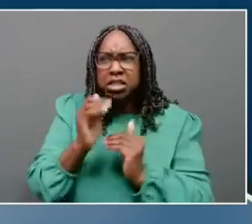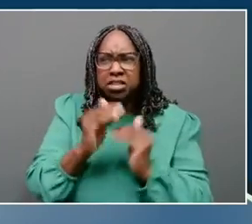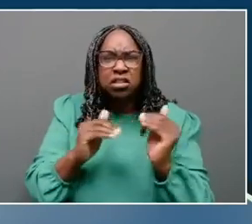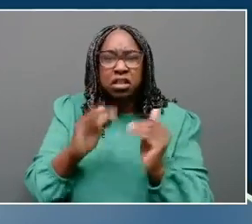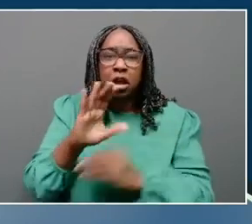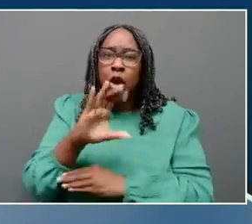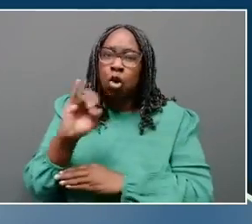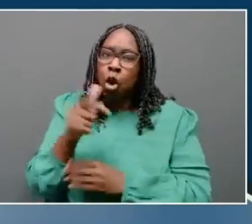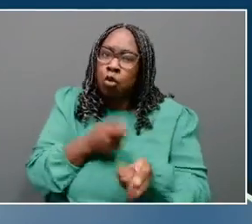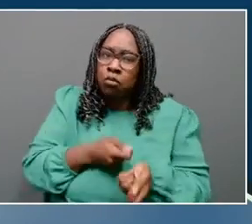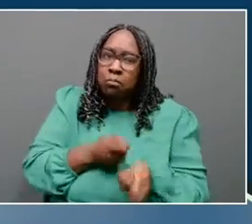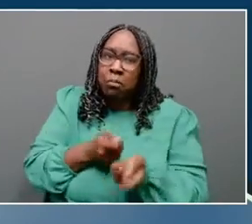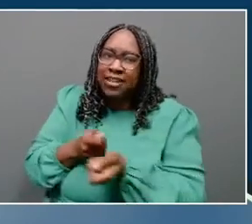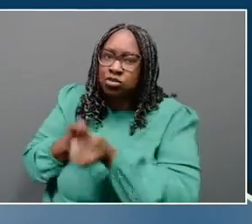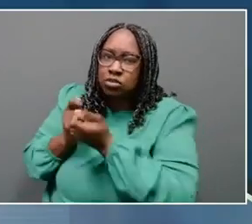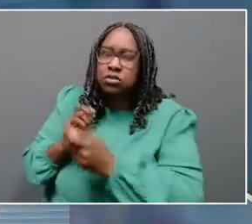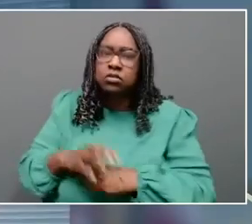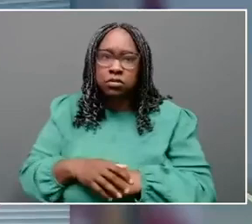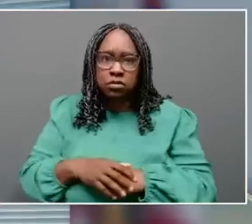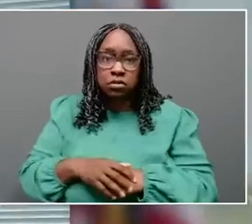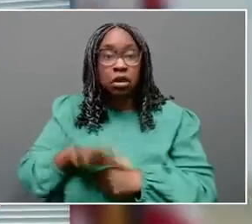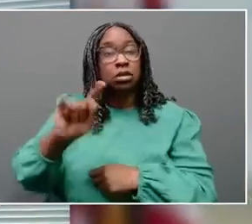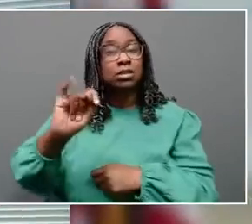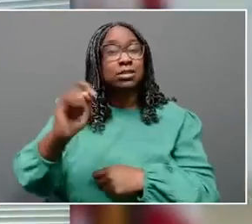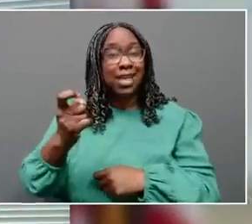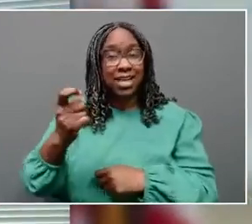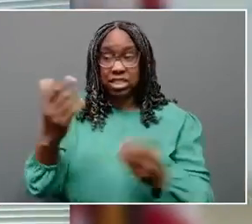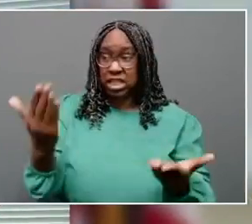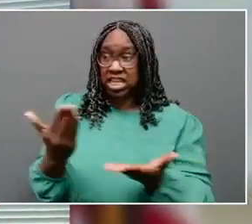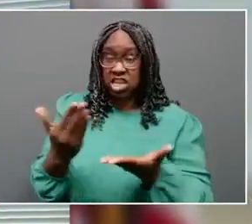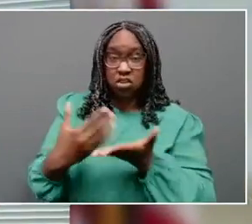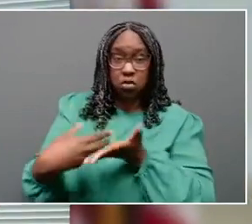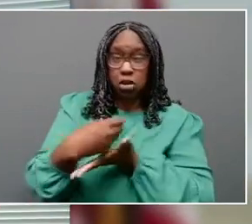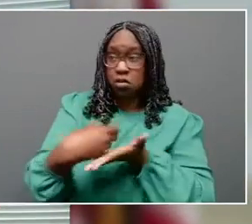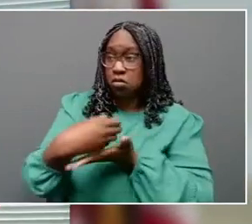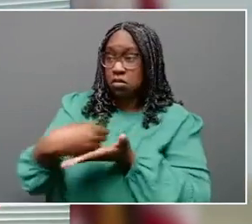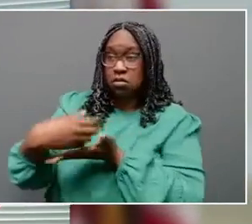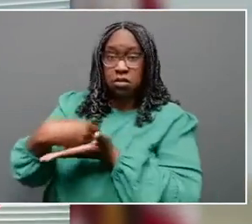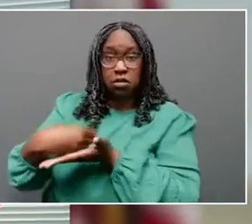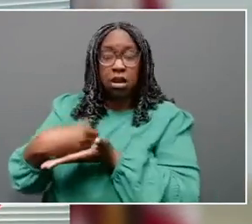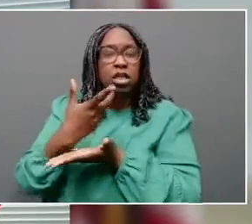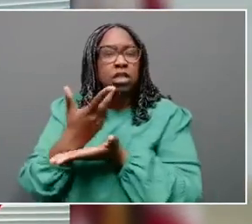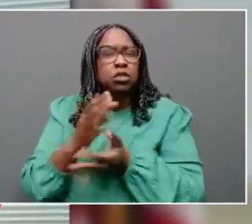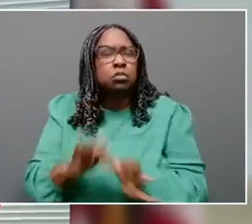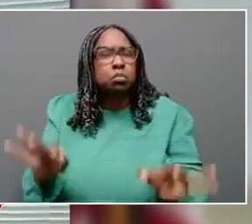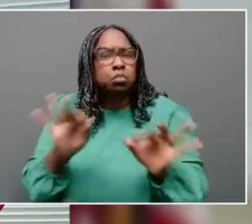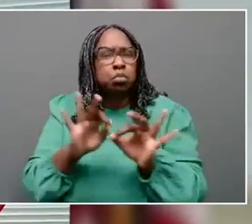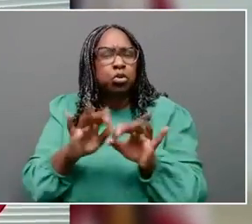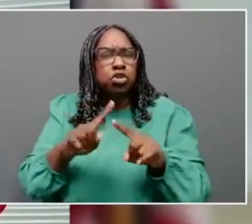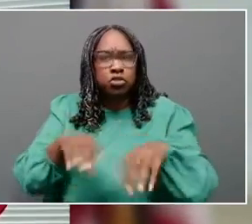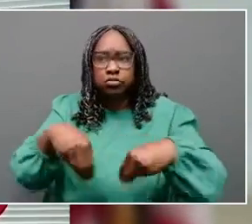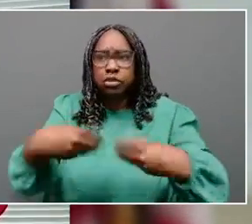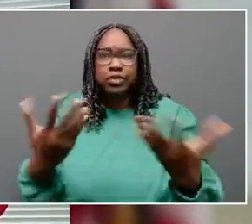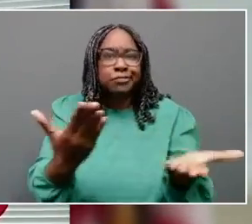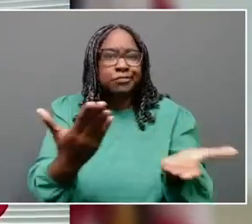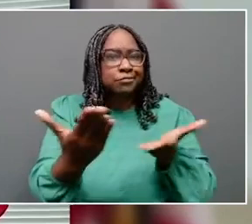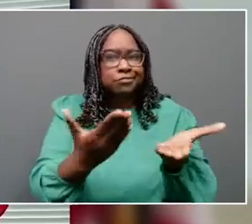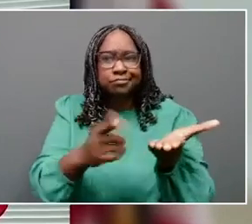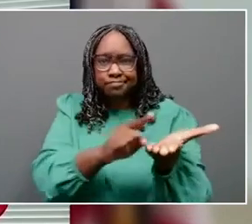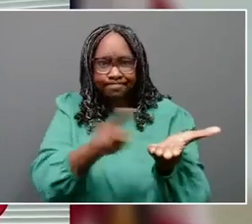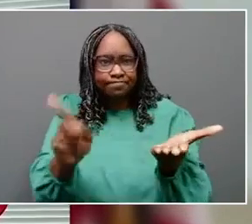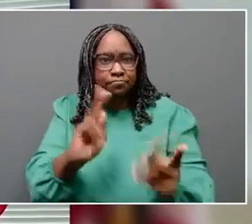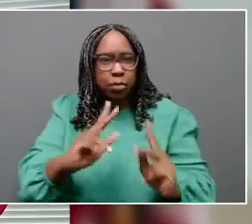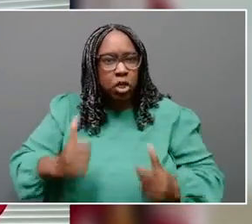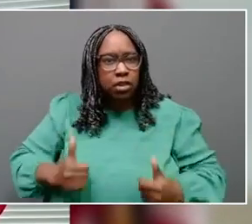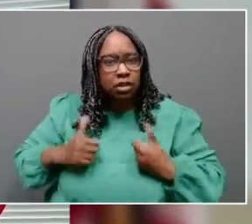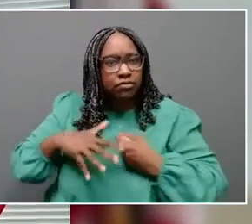here in Letcher County is vital to us providing the services to the residents of Letcher County and is crucial to